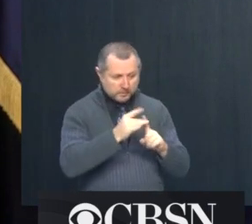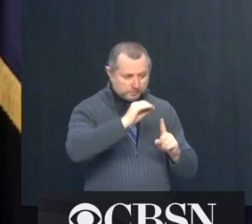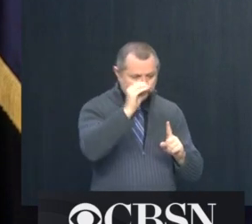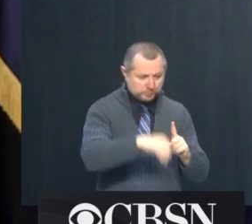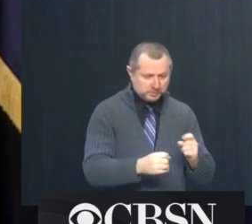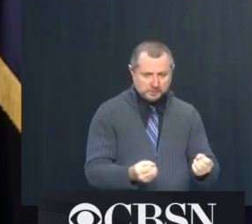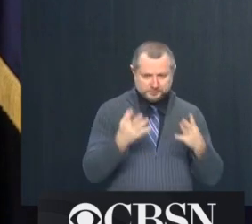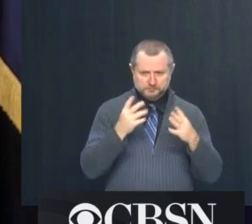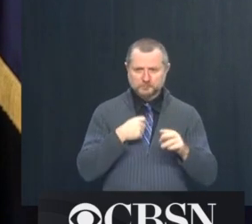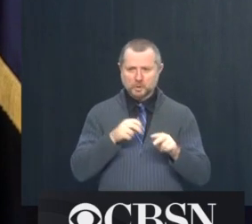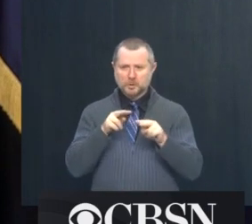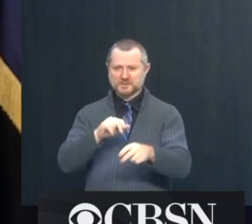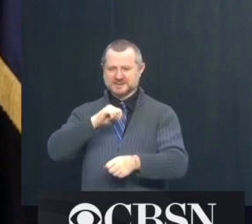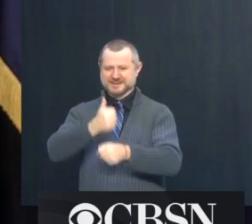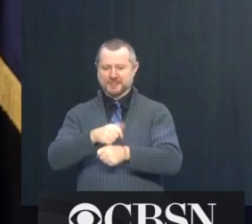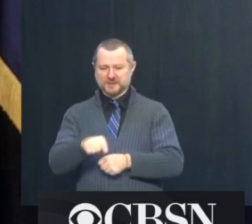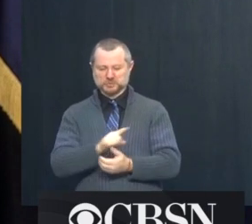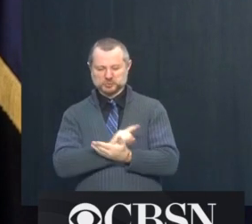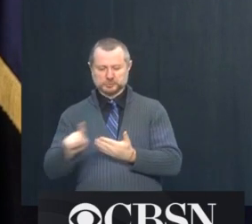this week.